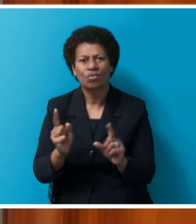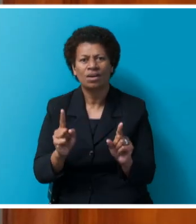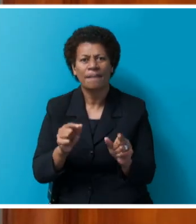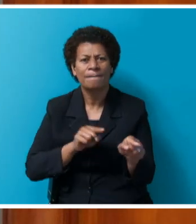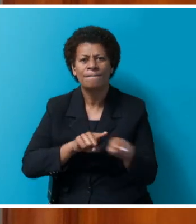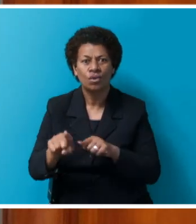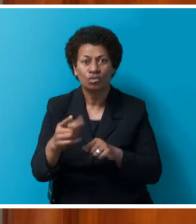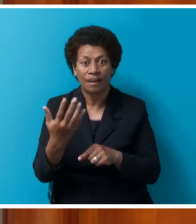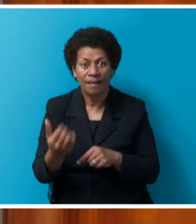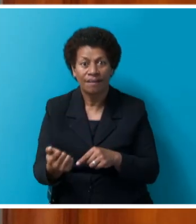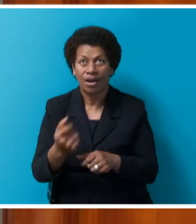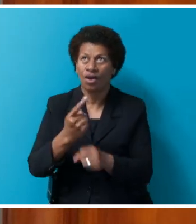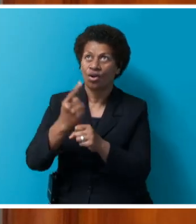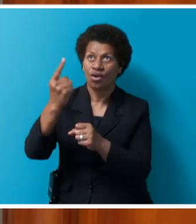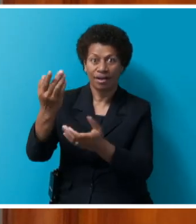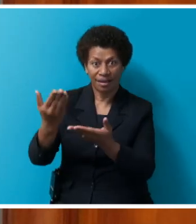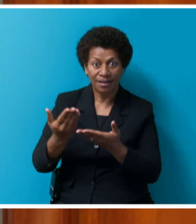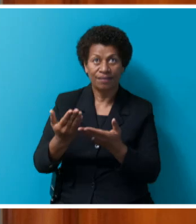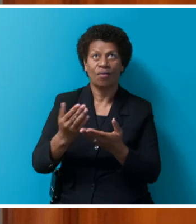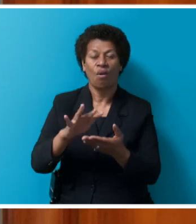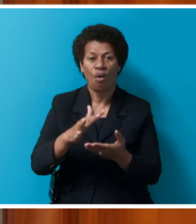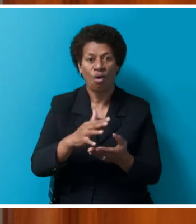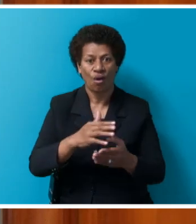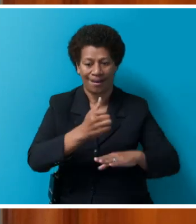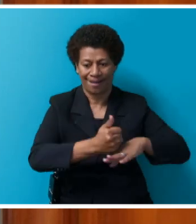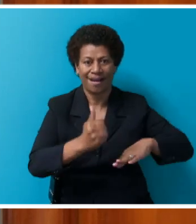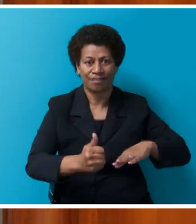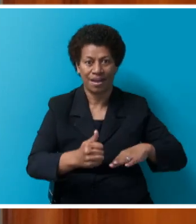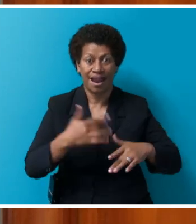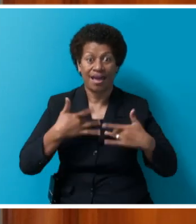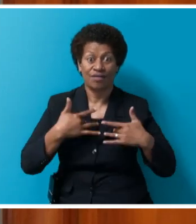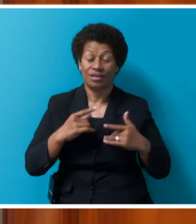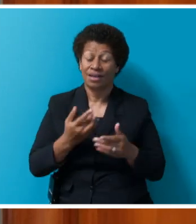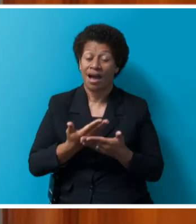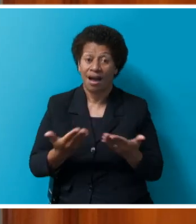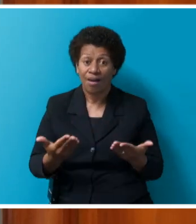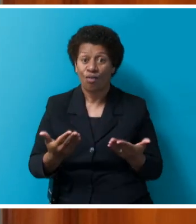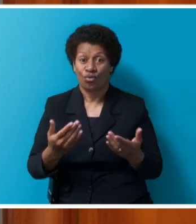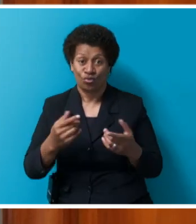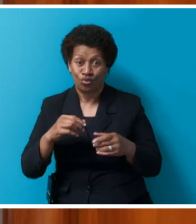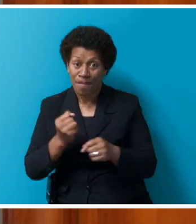it God-given or government-given. Life is what you make of it.